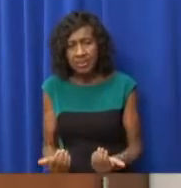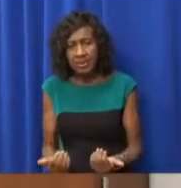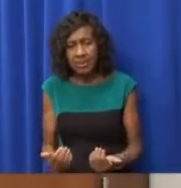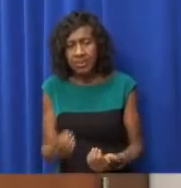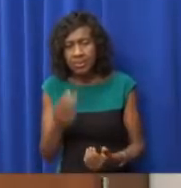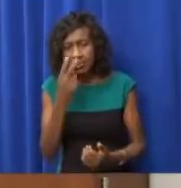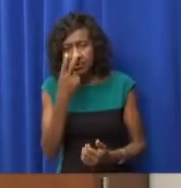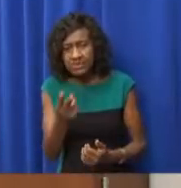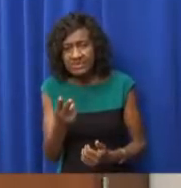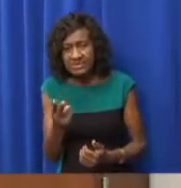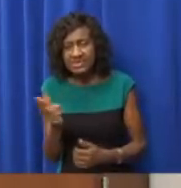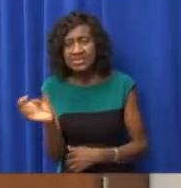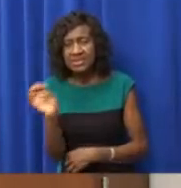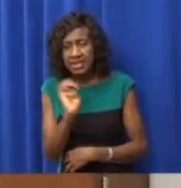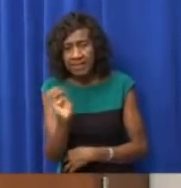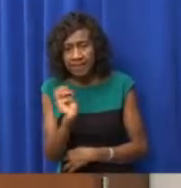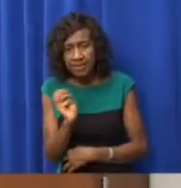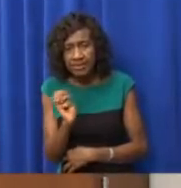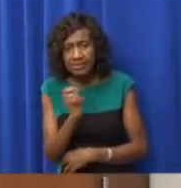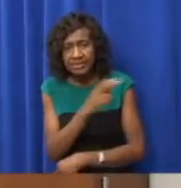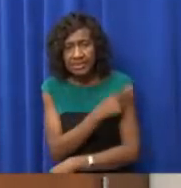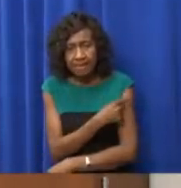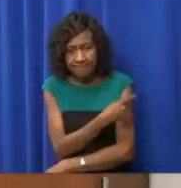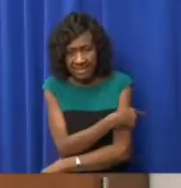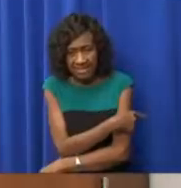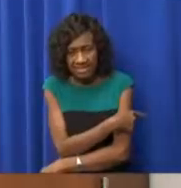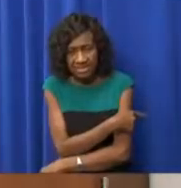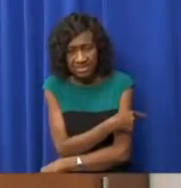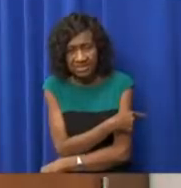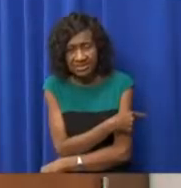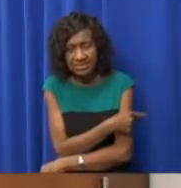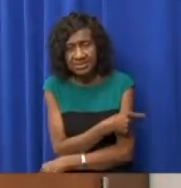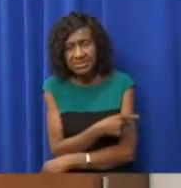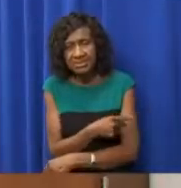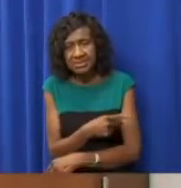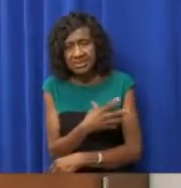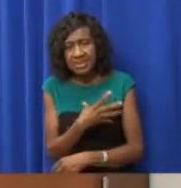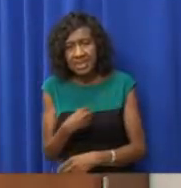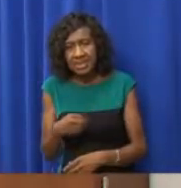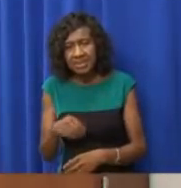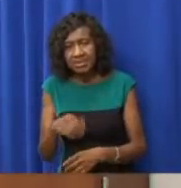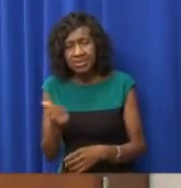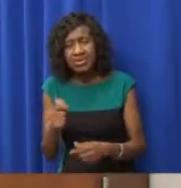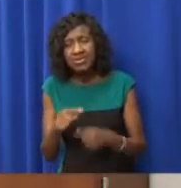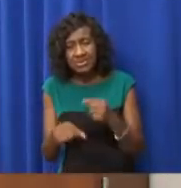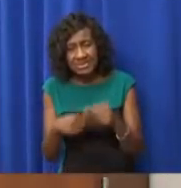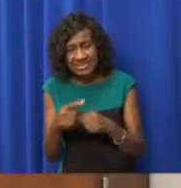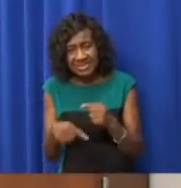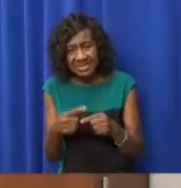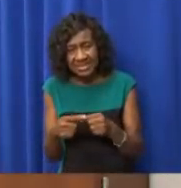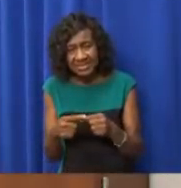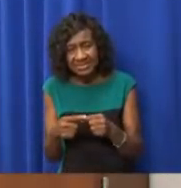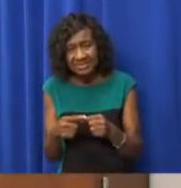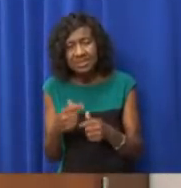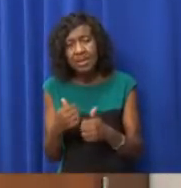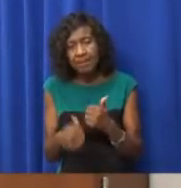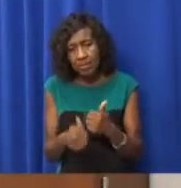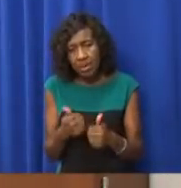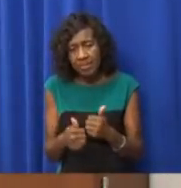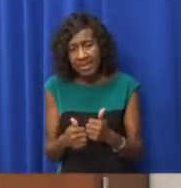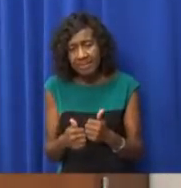or patients with time-sensitive problems or symptoms that need addressing now. That's